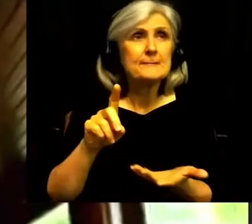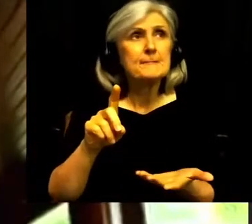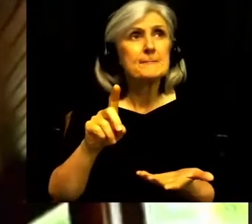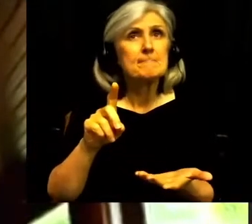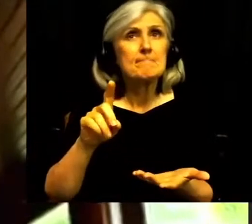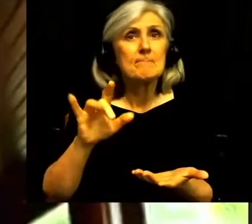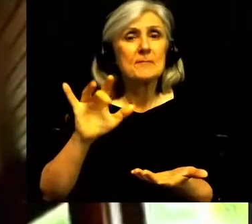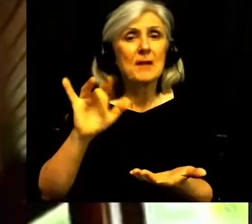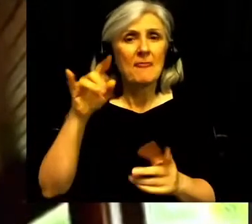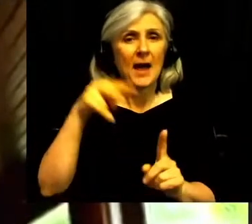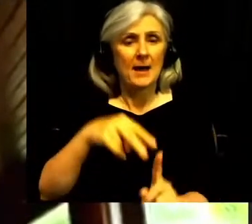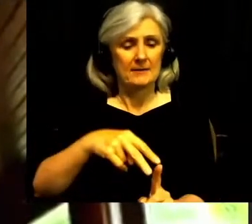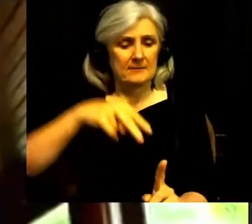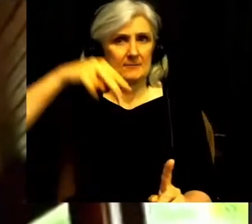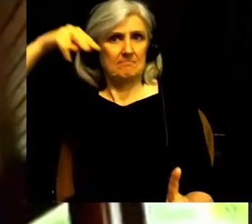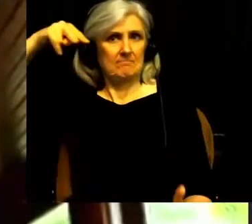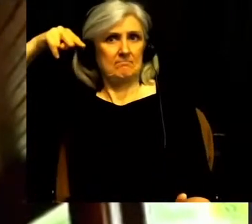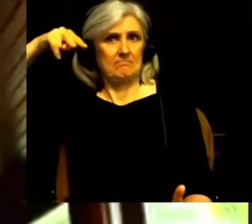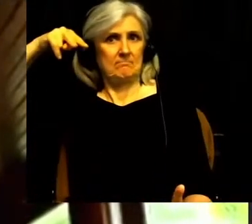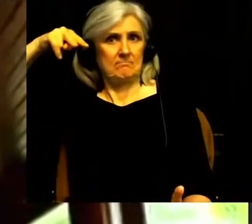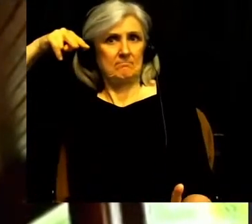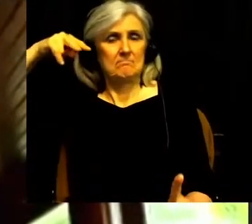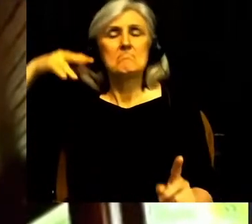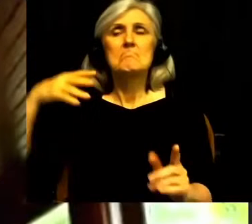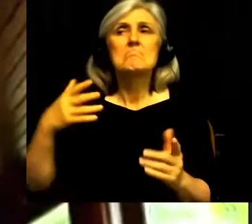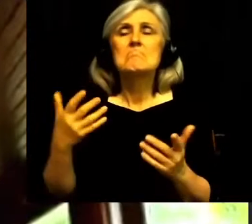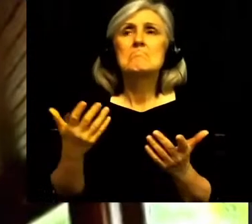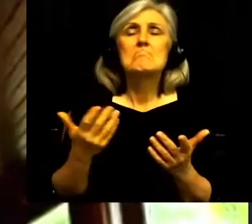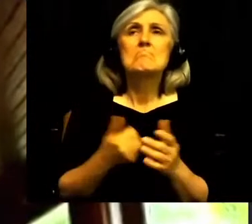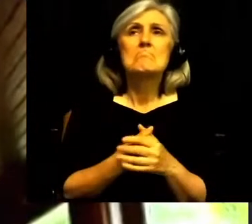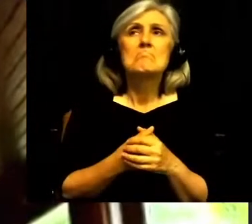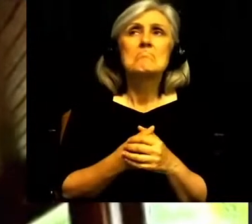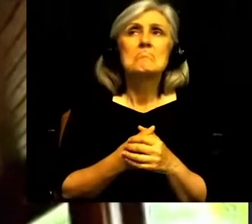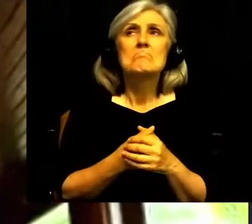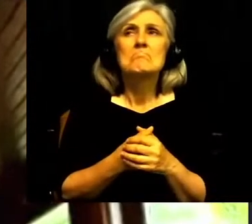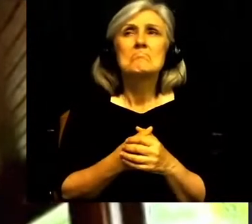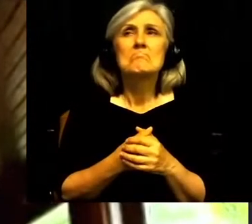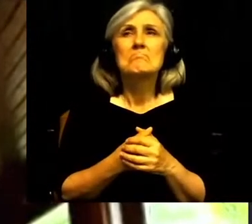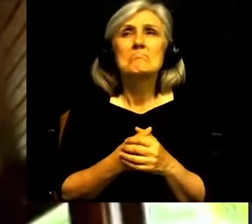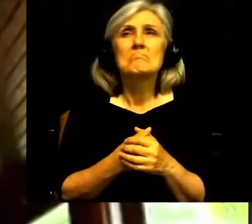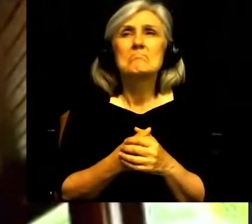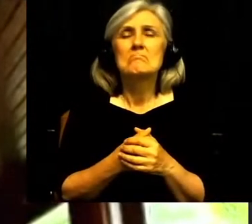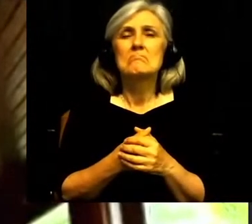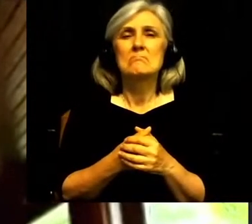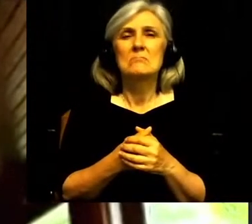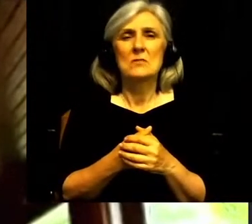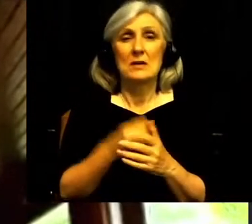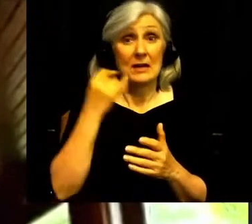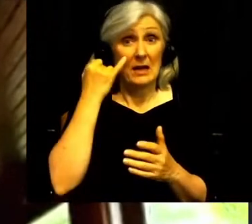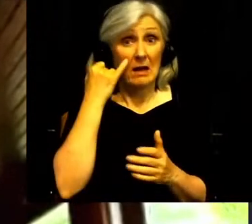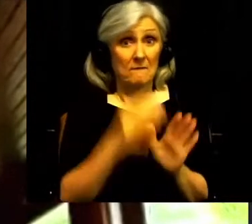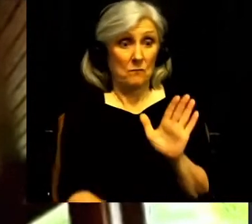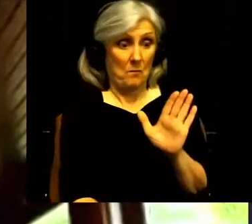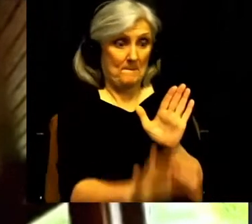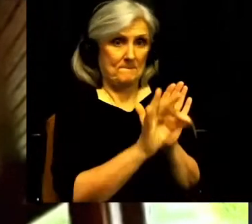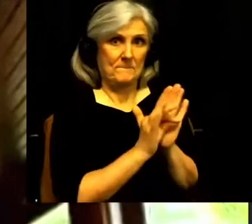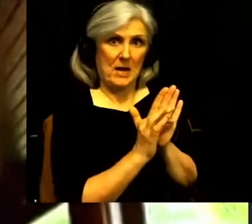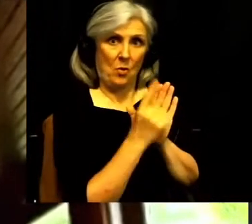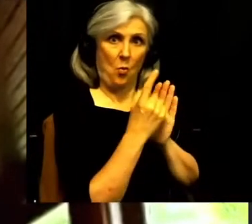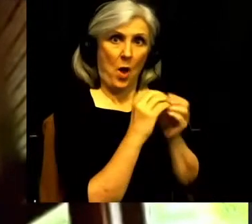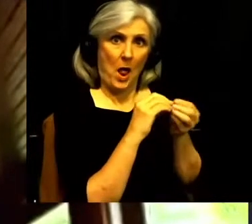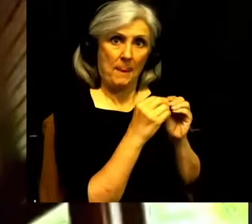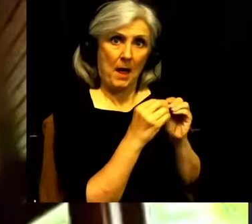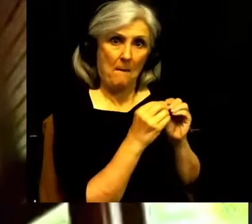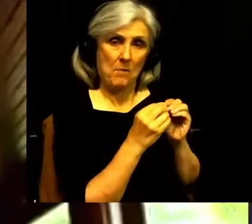level parameters that we need to look at. There's no one piece of data that tells the whole story. You need to look